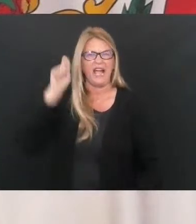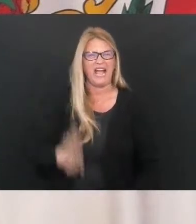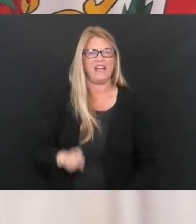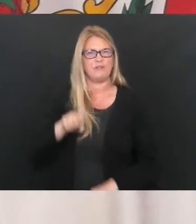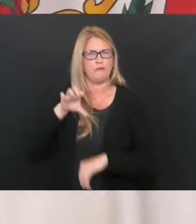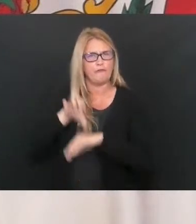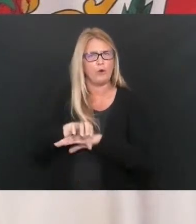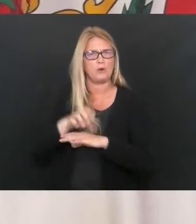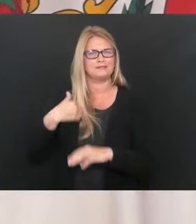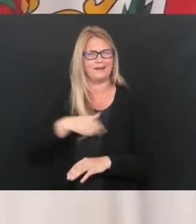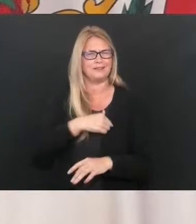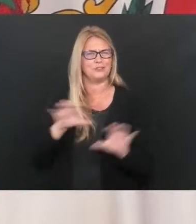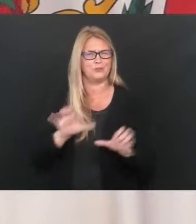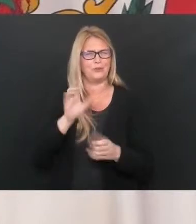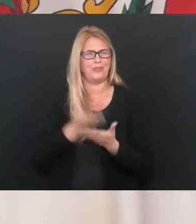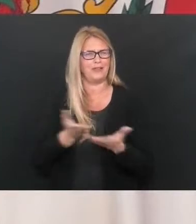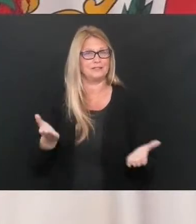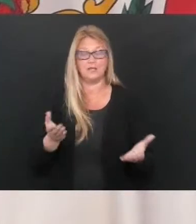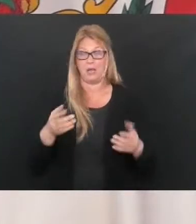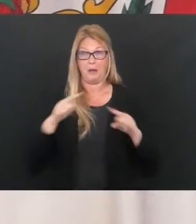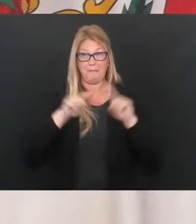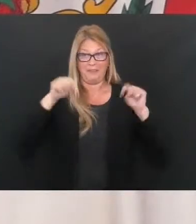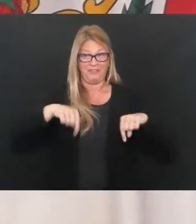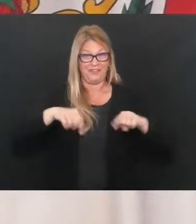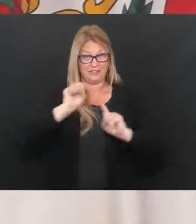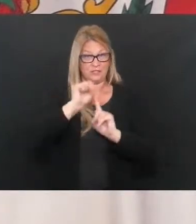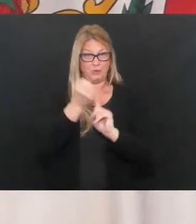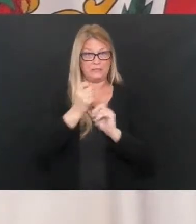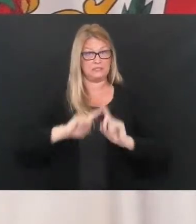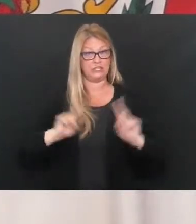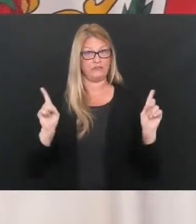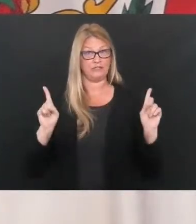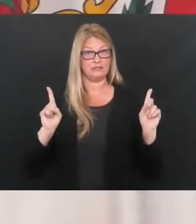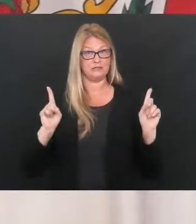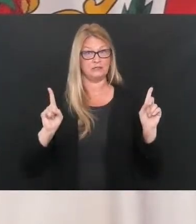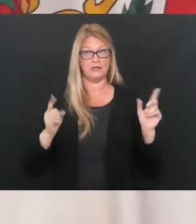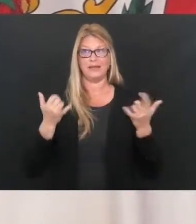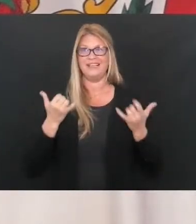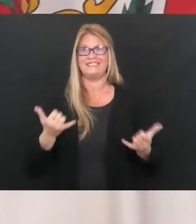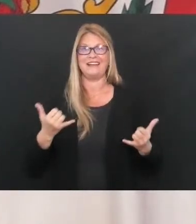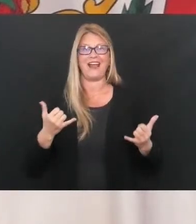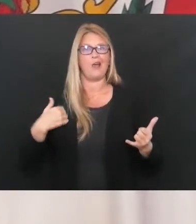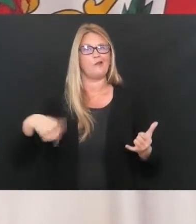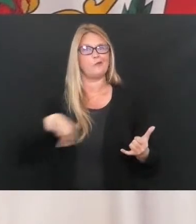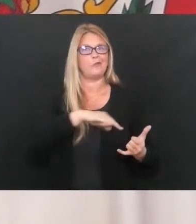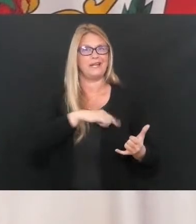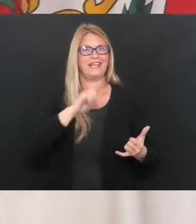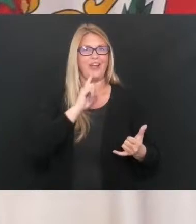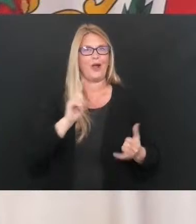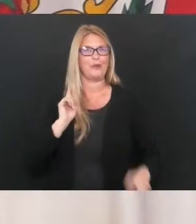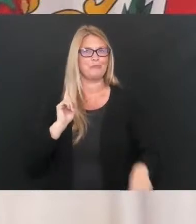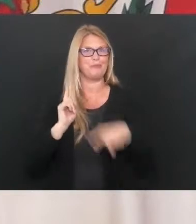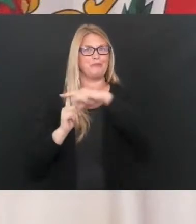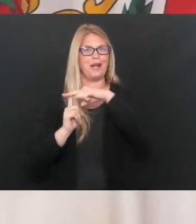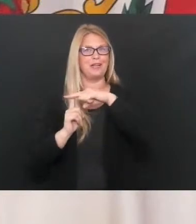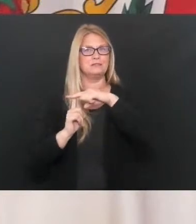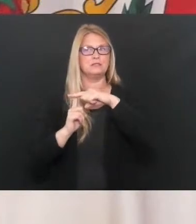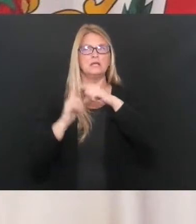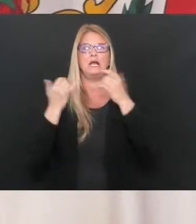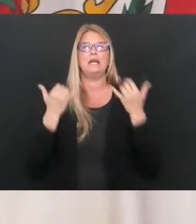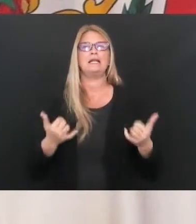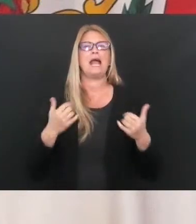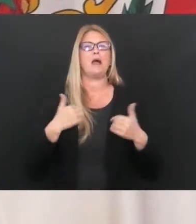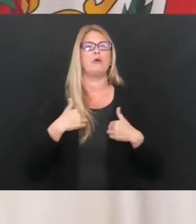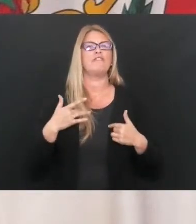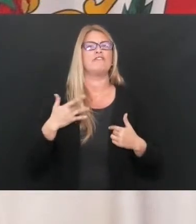You have to do certain things. In this situation, we're in a situation to where we can reward all